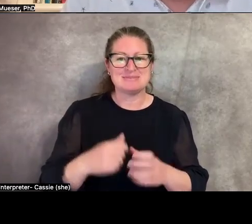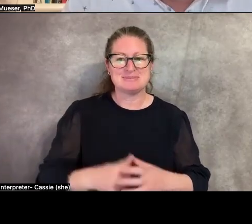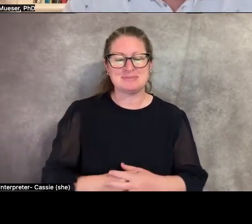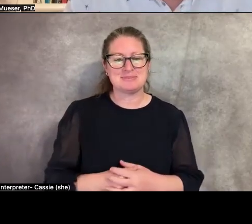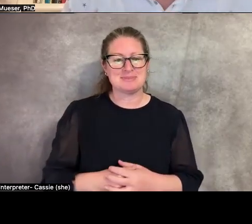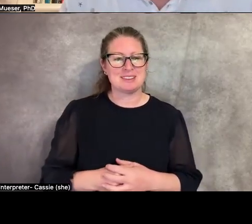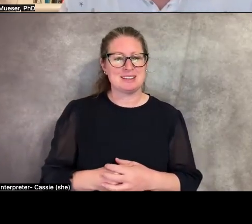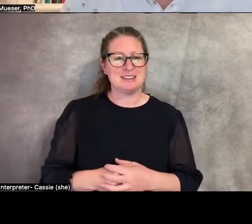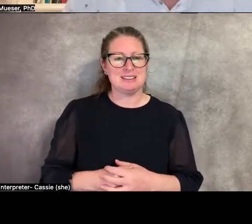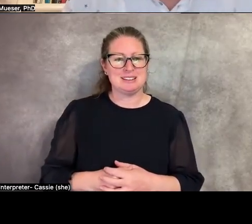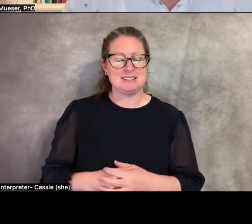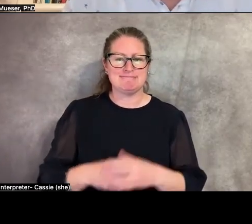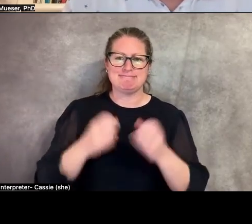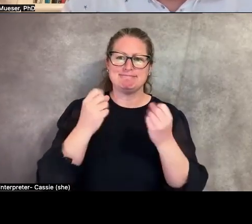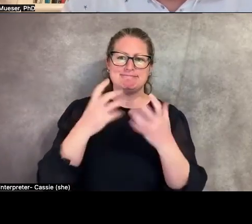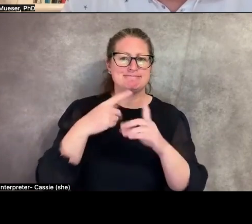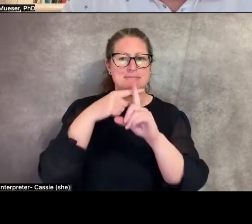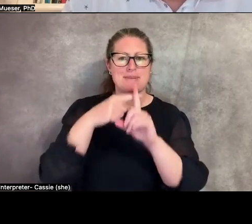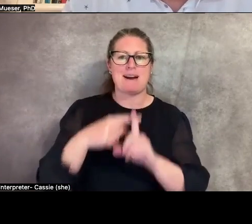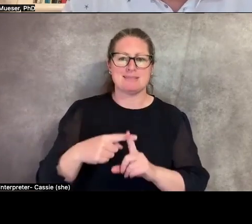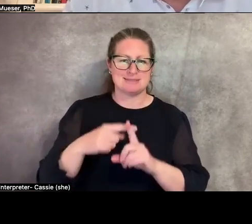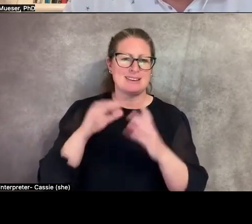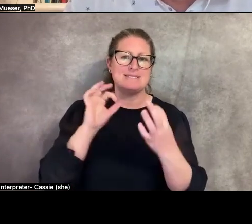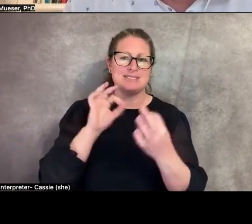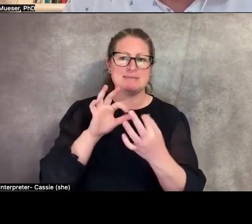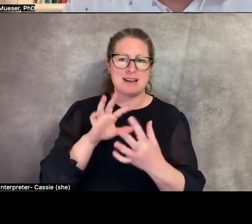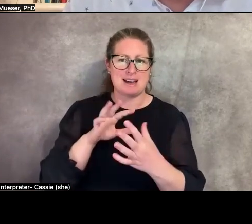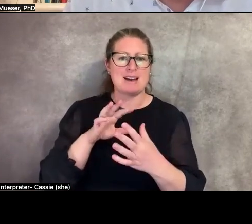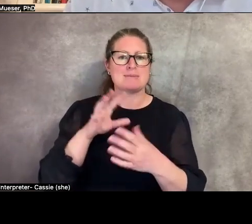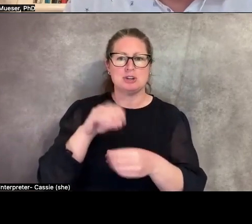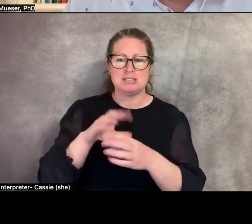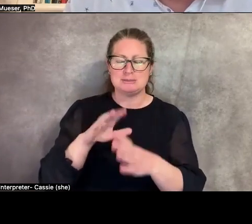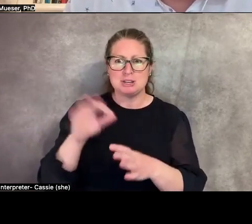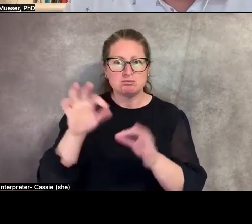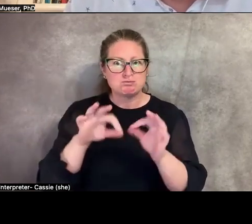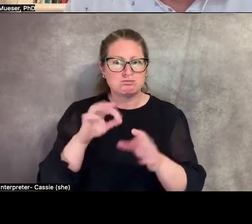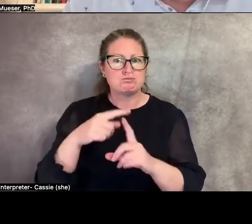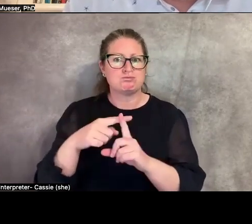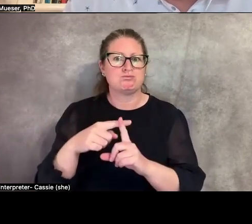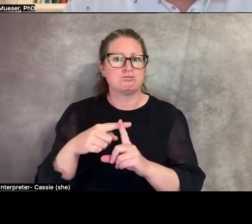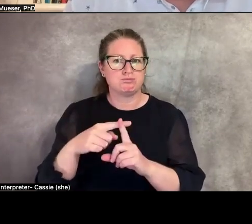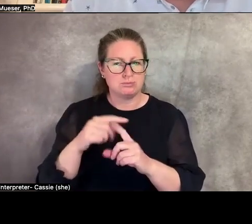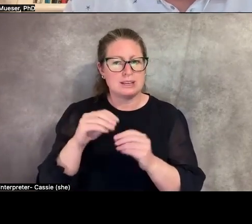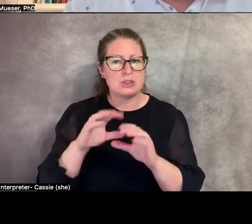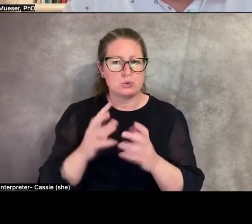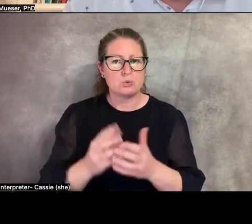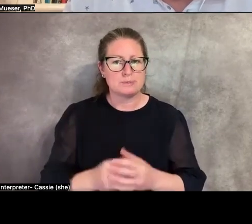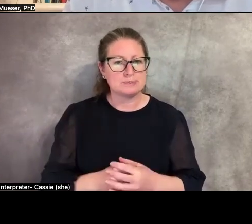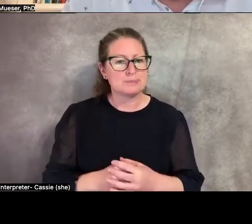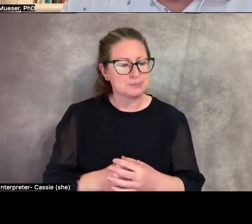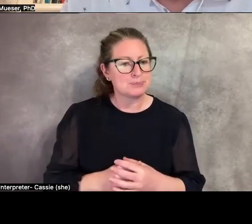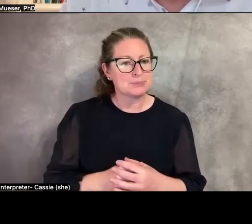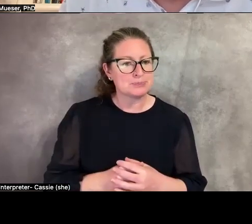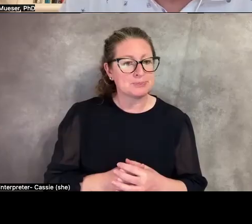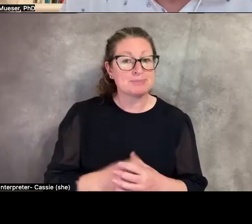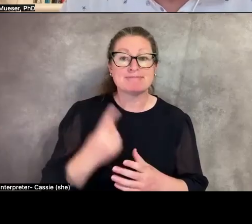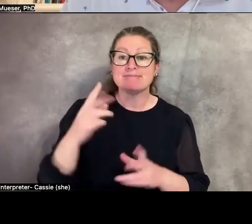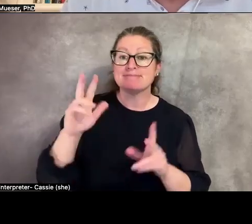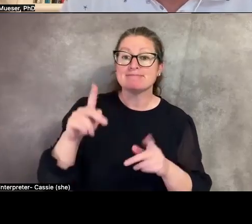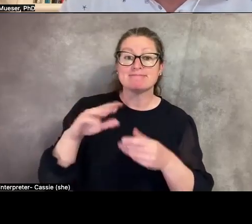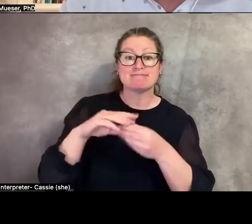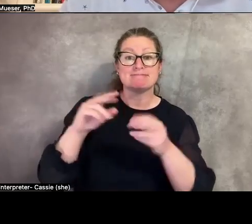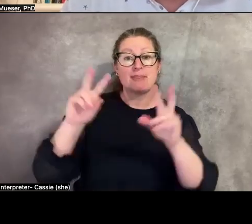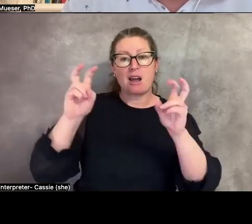was lots of positive feedback from participants in the group. One participant said it